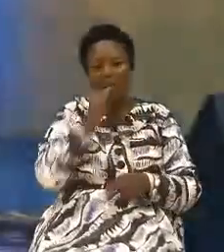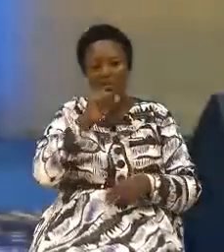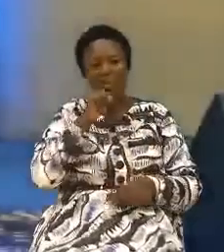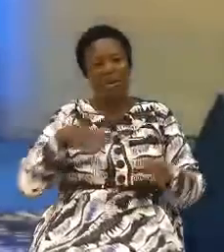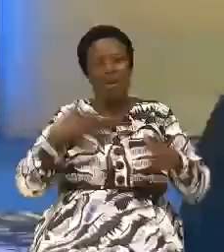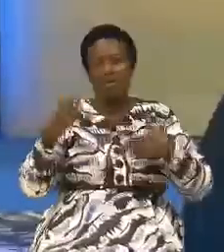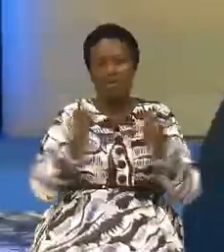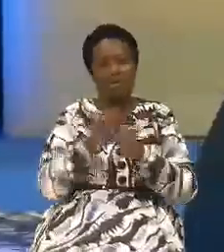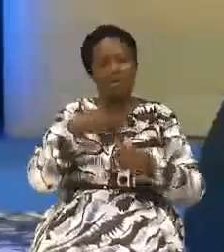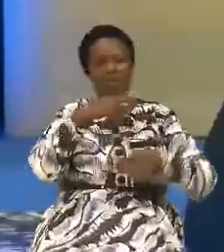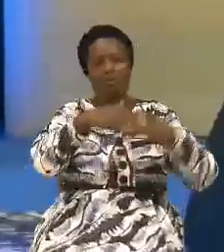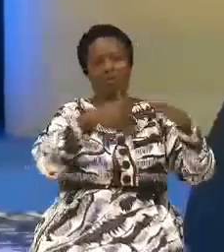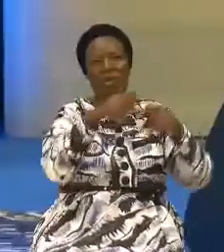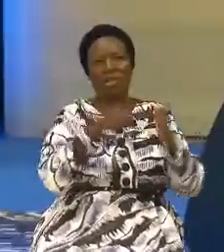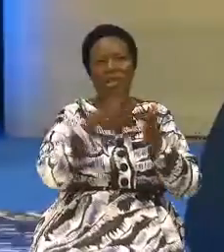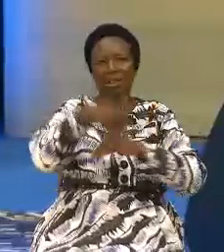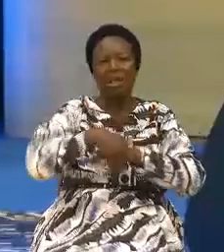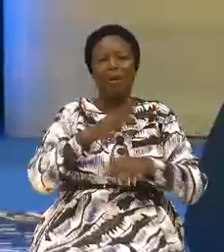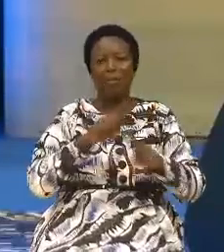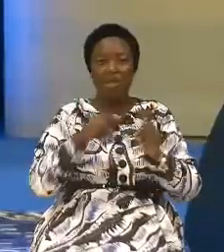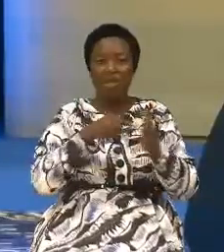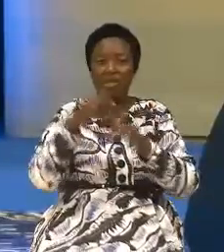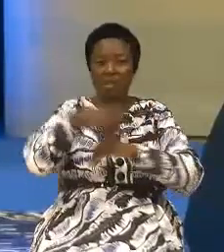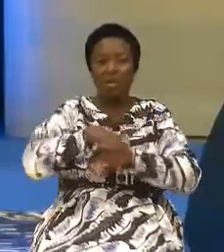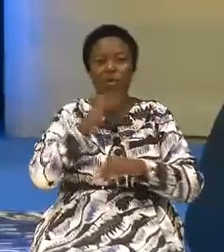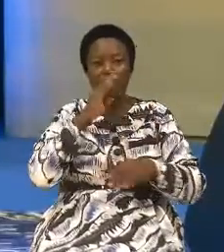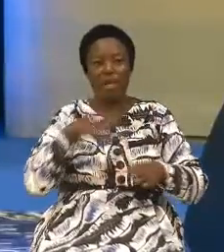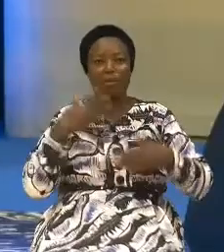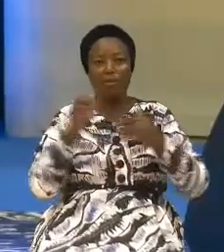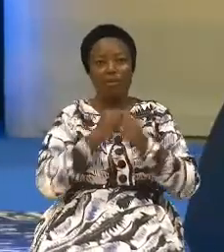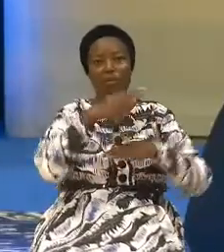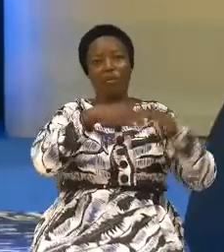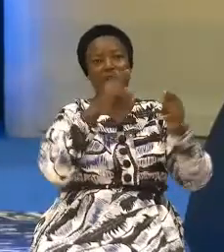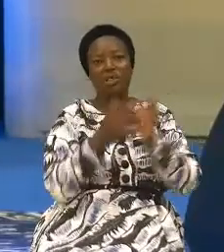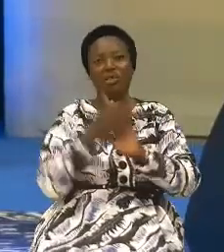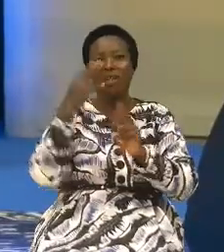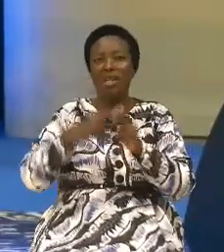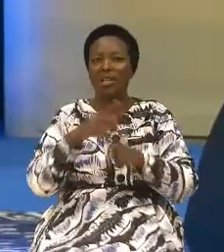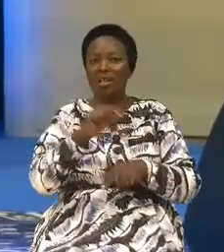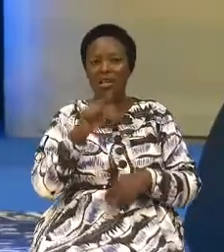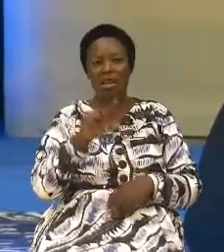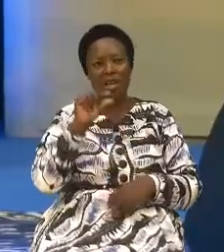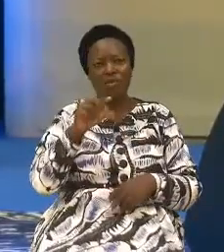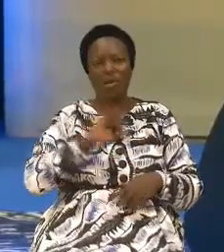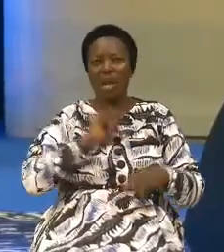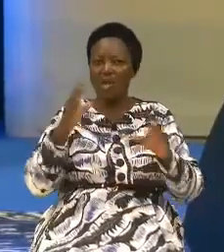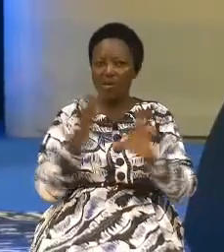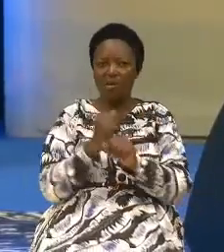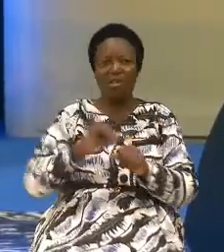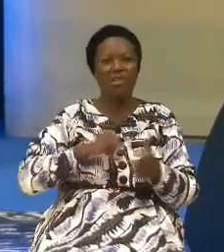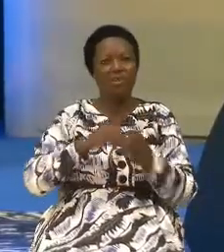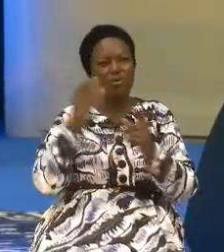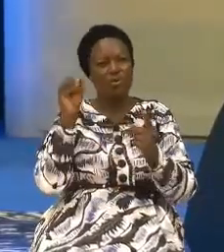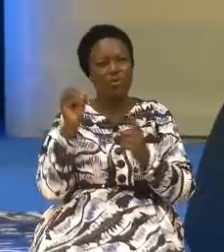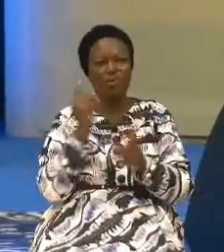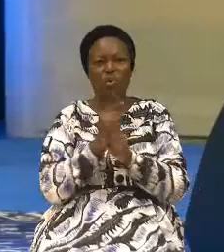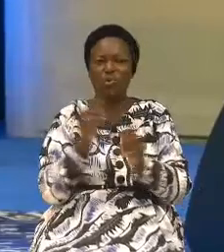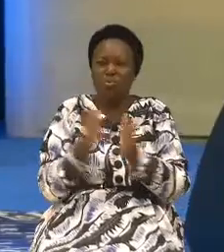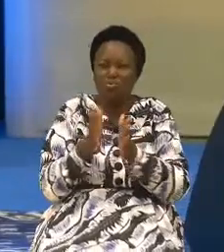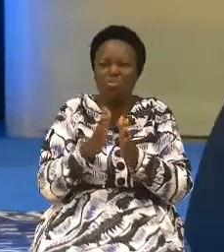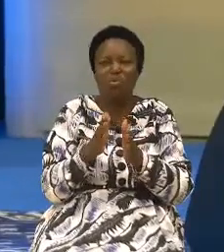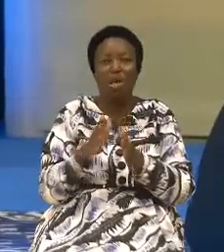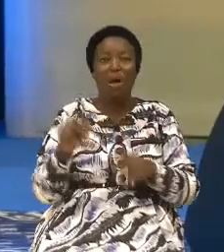tonight. You'll be happy with your progress. The little of God is too small. I'm not happy tonight. There's going